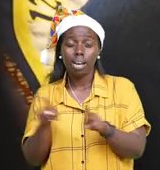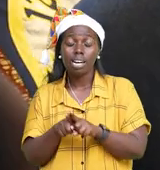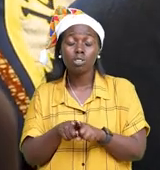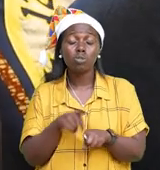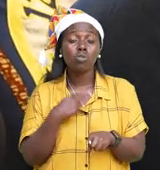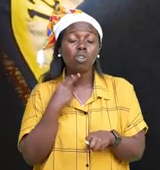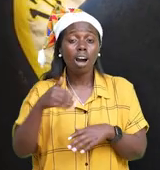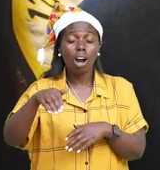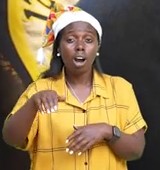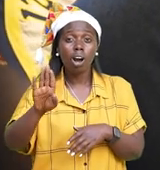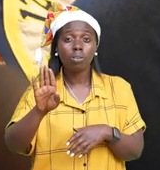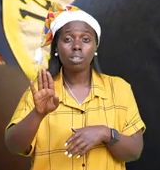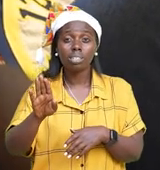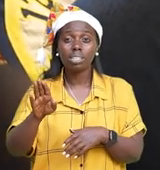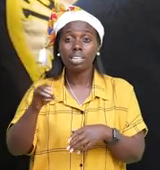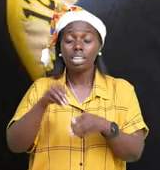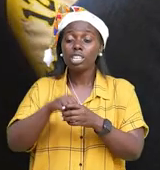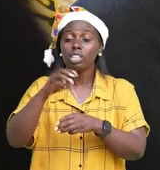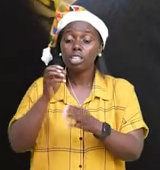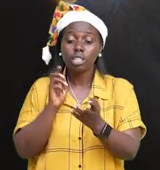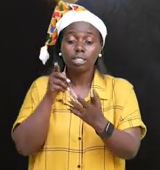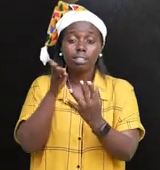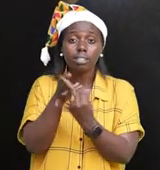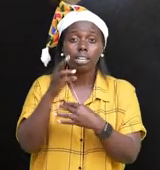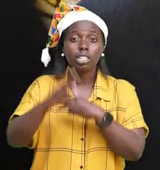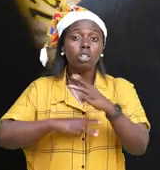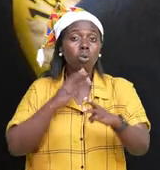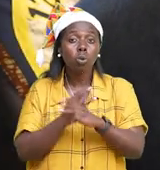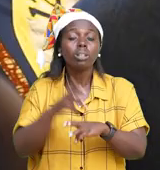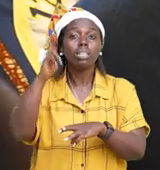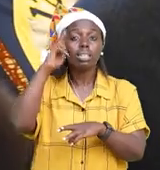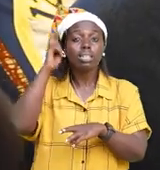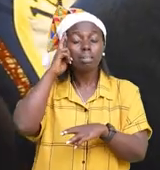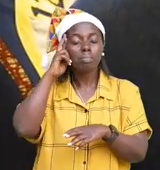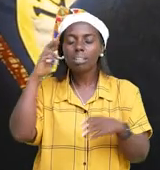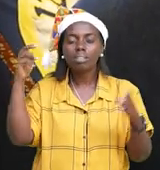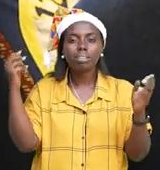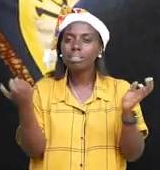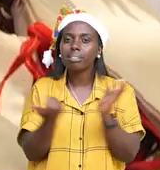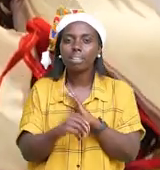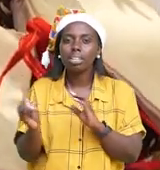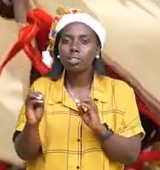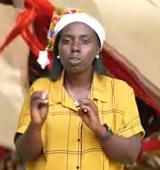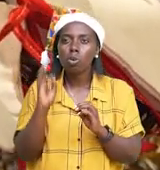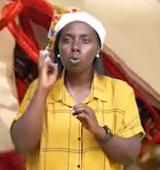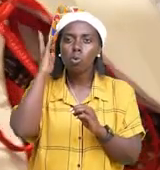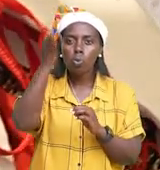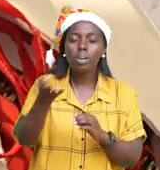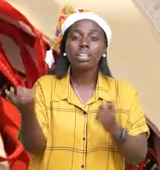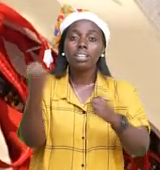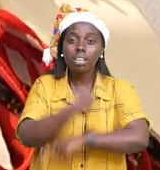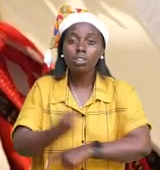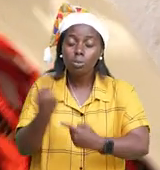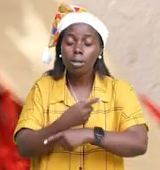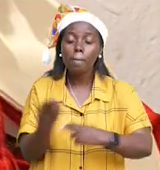As you voyage out into the world, remember, no matter what, you will